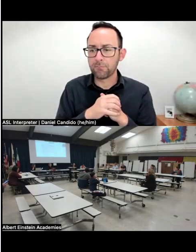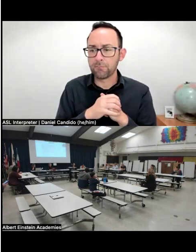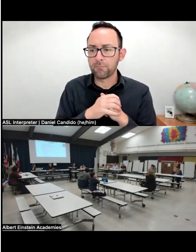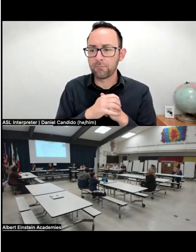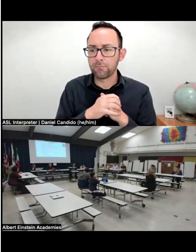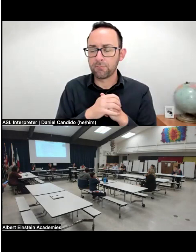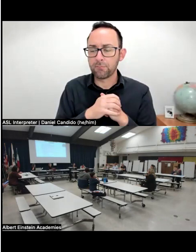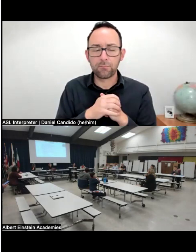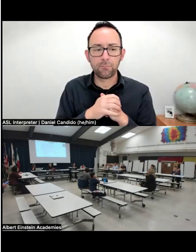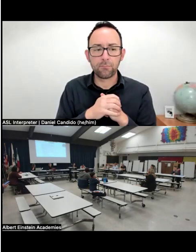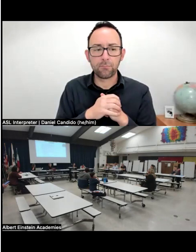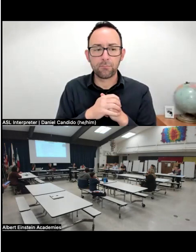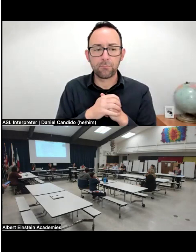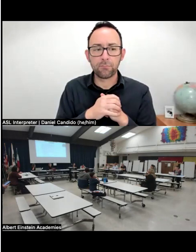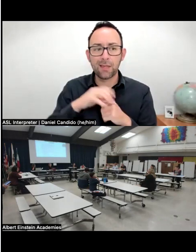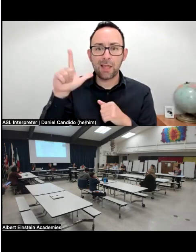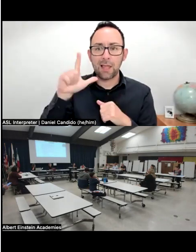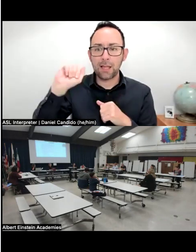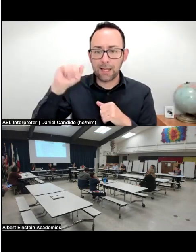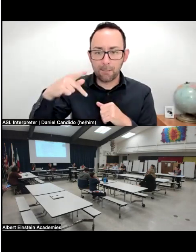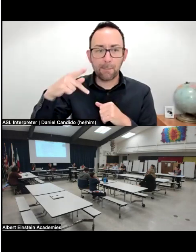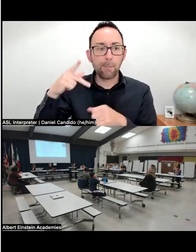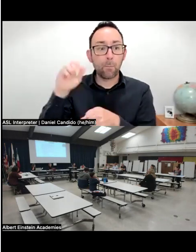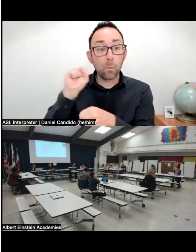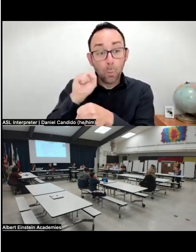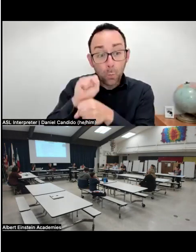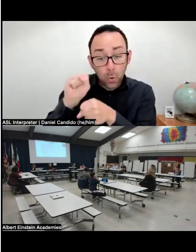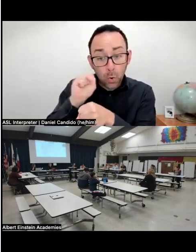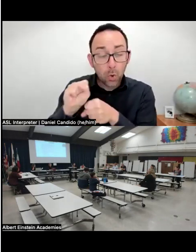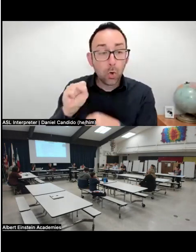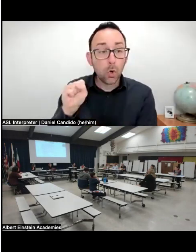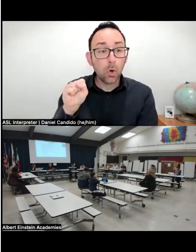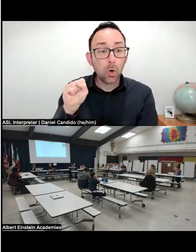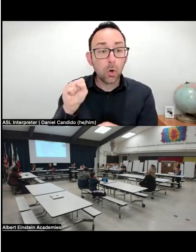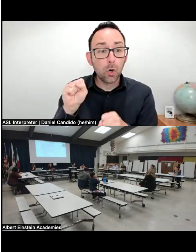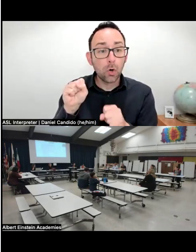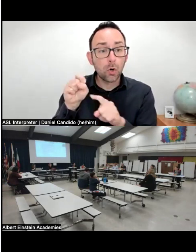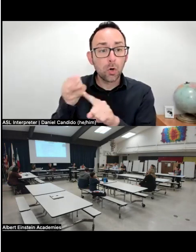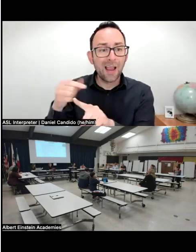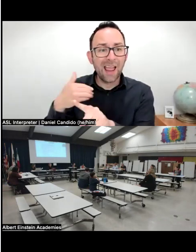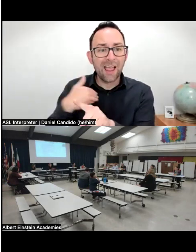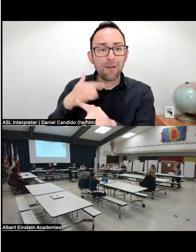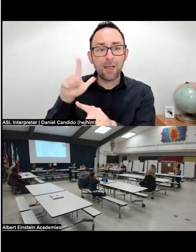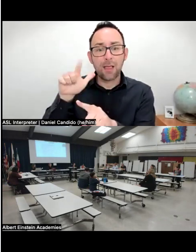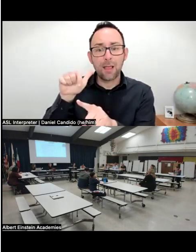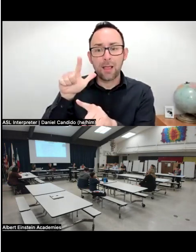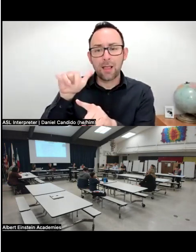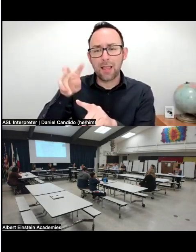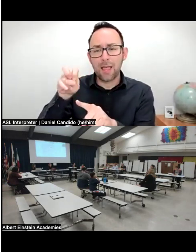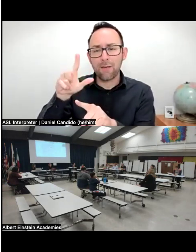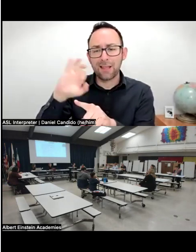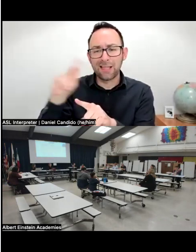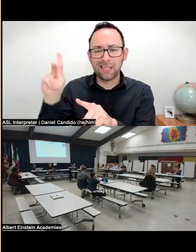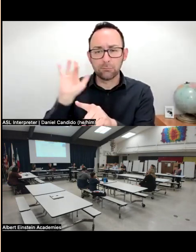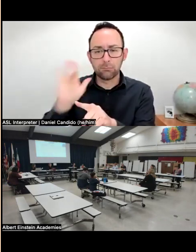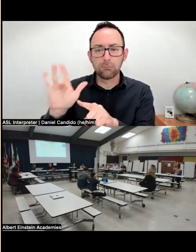the LCAP workshop trends. It has a live link to the transcription of all of the